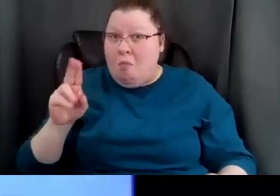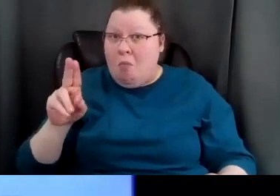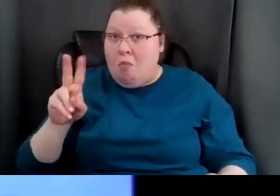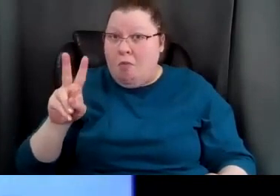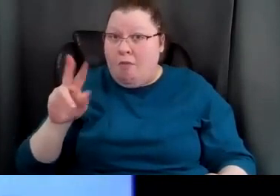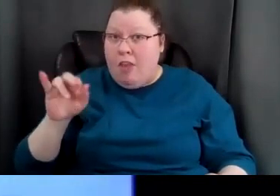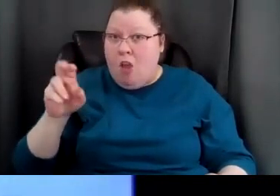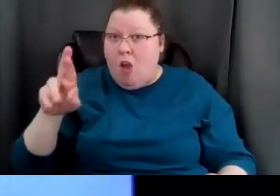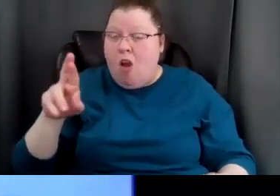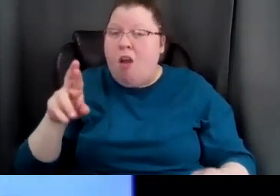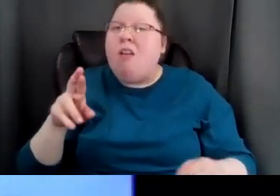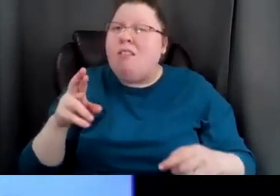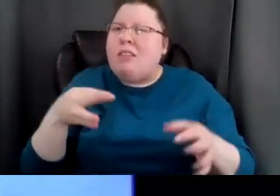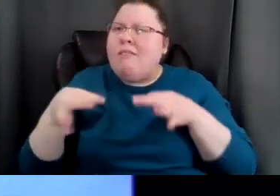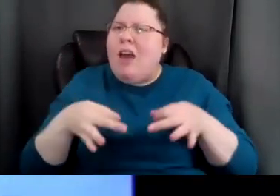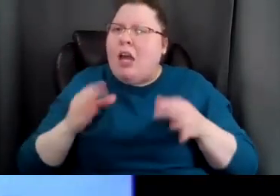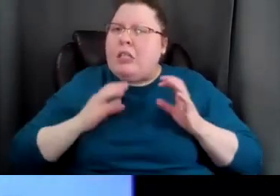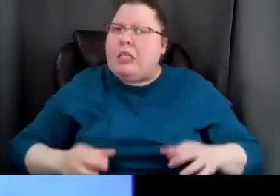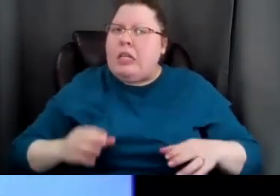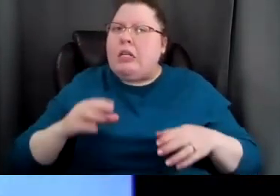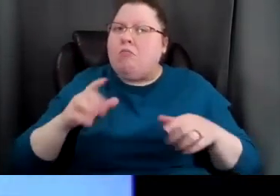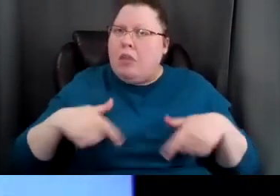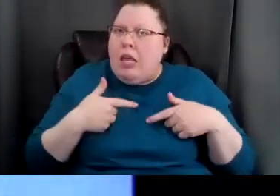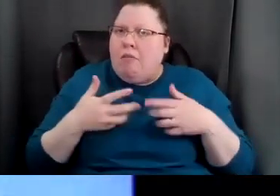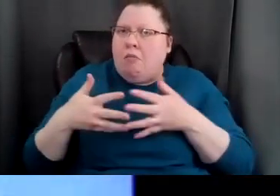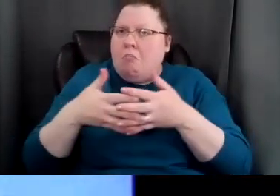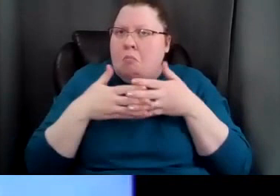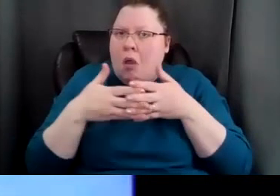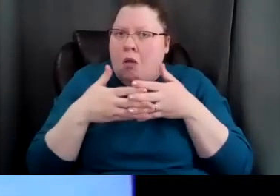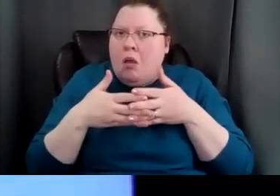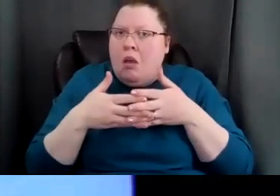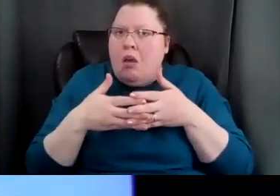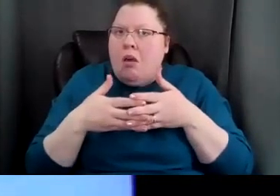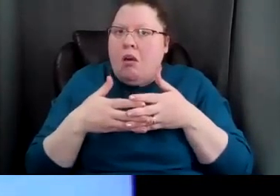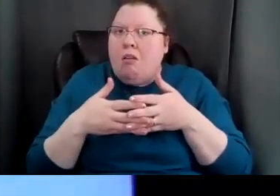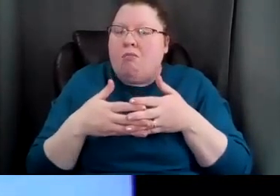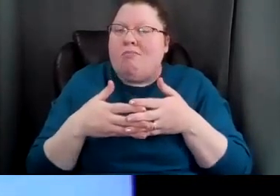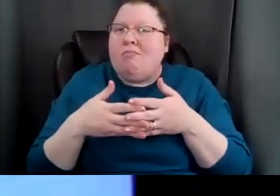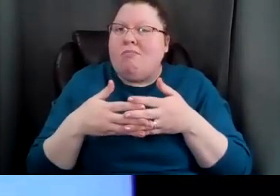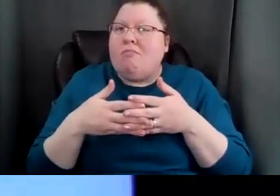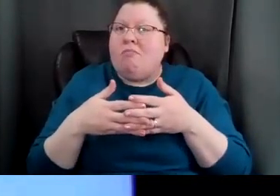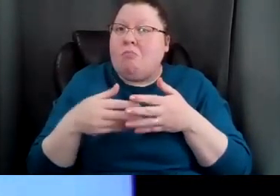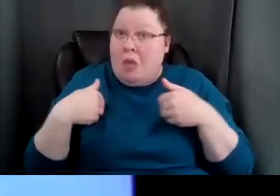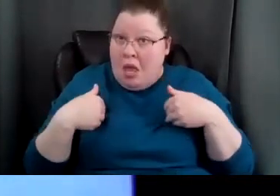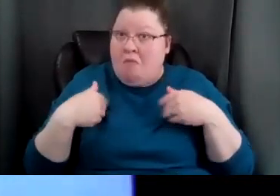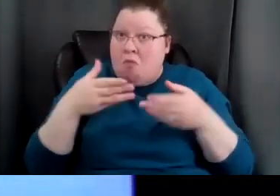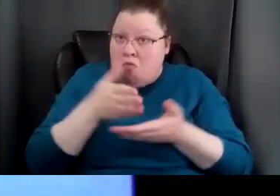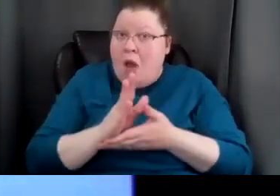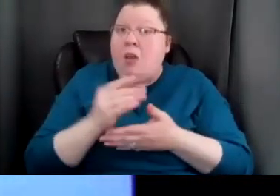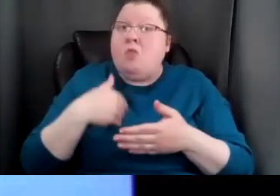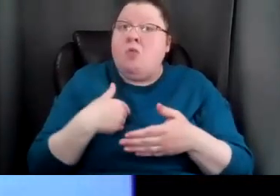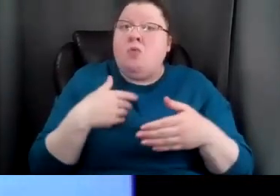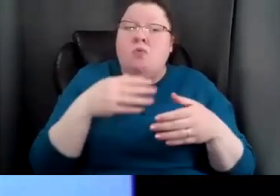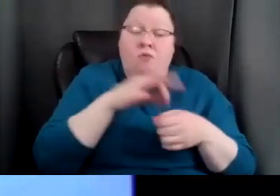to vote and hold office. The only question left to be settled now is, are women